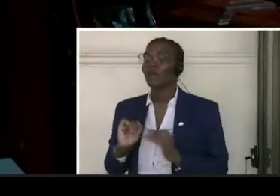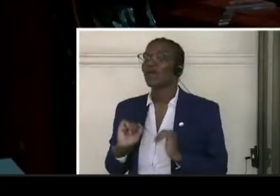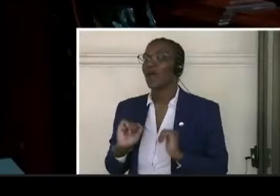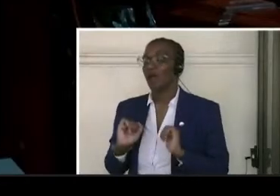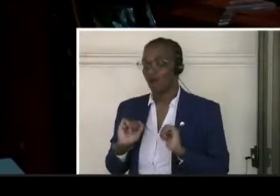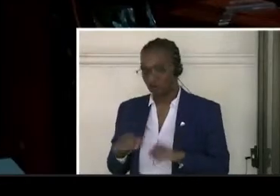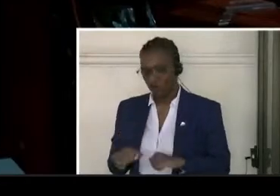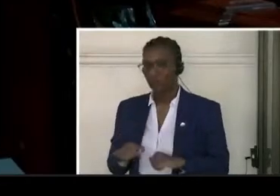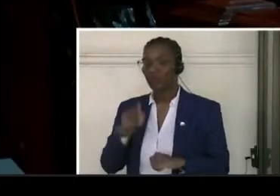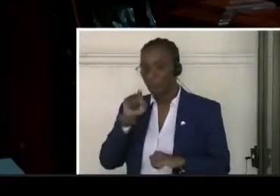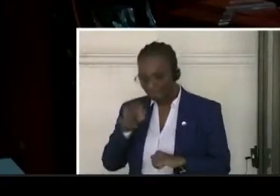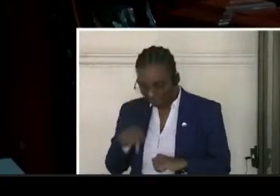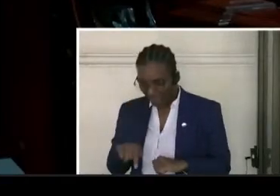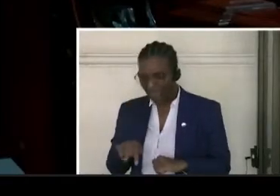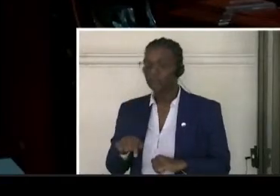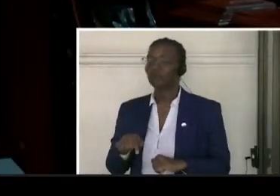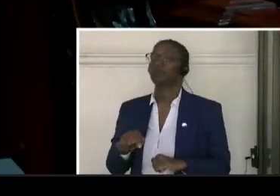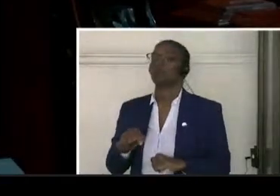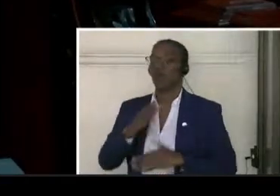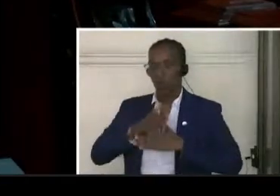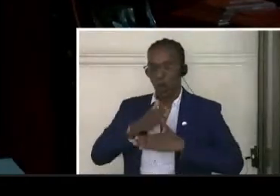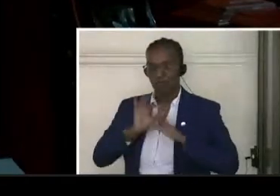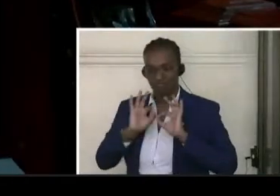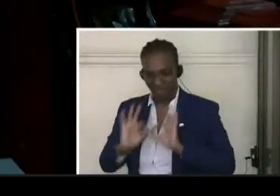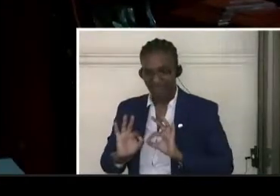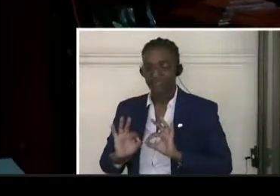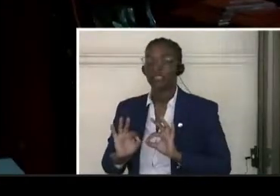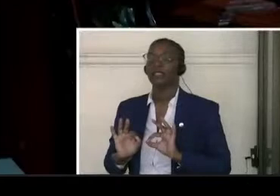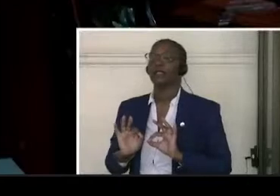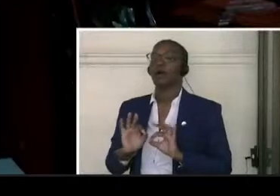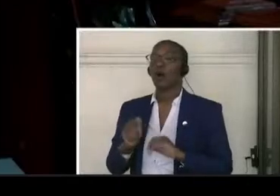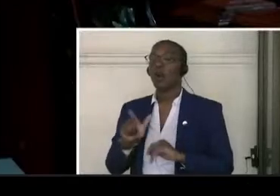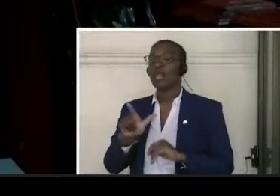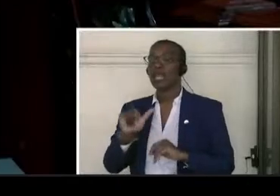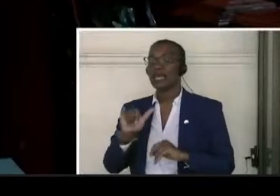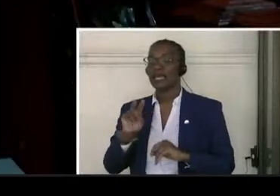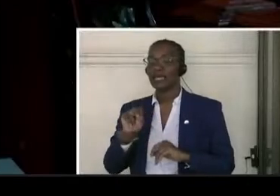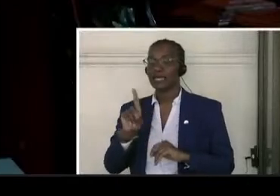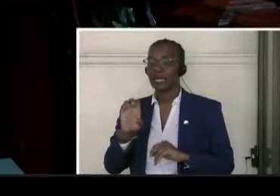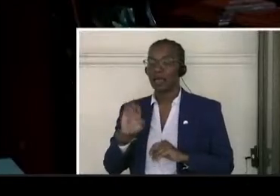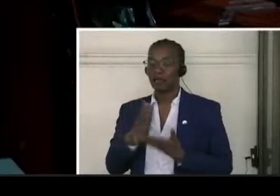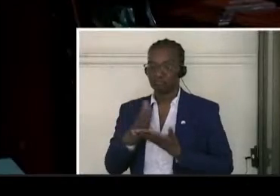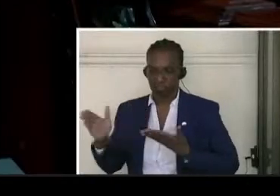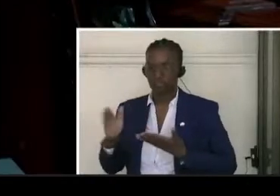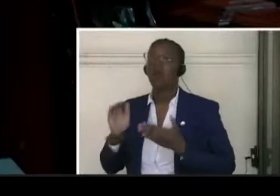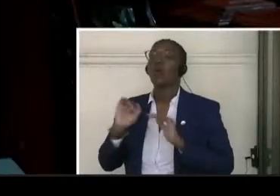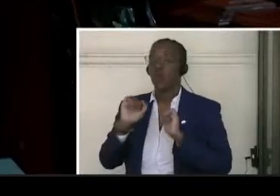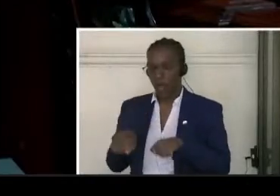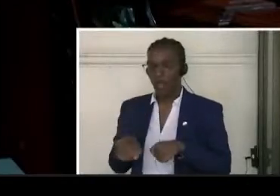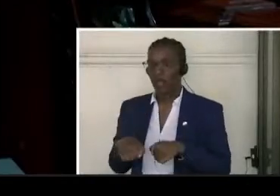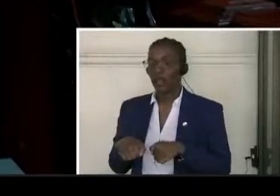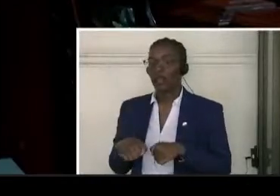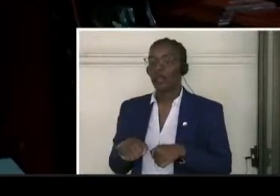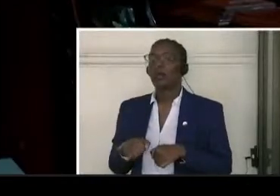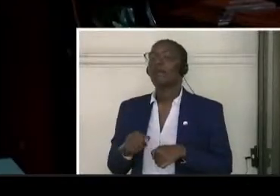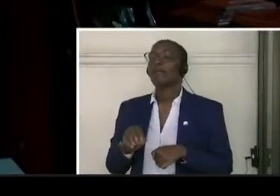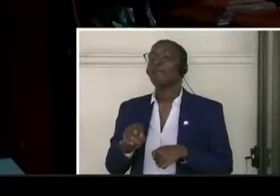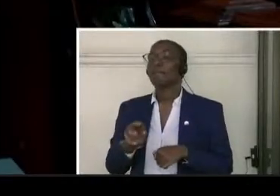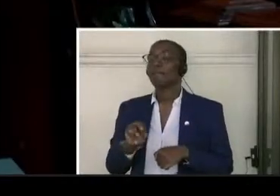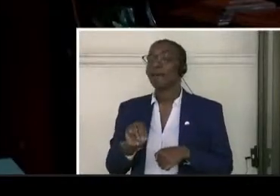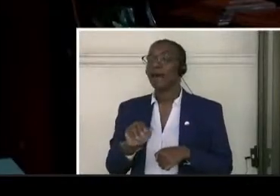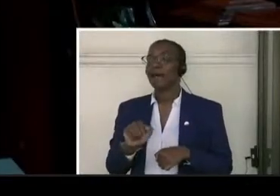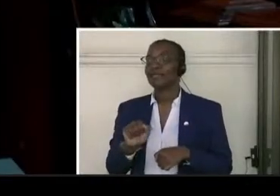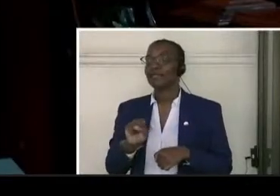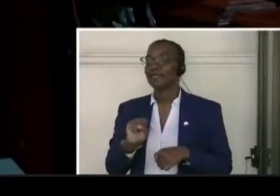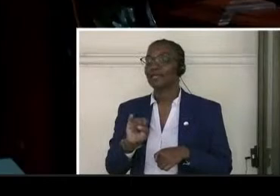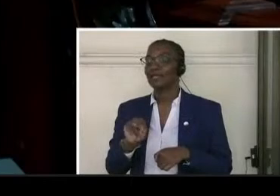you. Spluma has to be effected. It has to be affected. All Lindela is true. Siyabasusa, asimile. Masinenge project, very